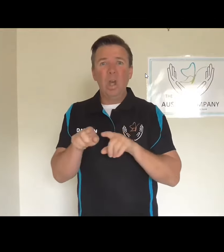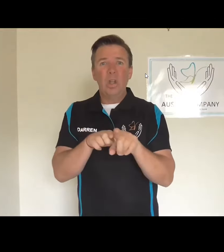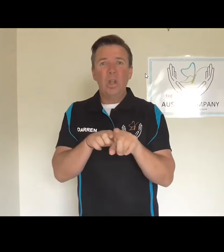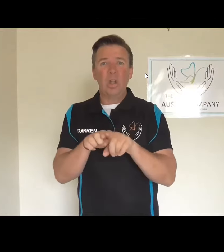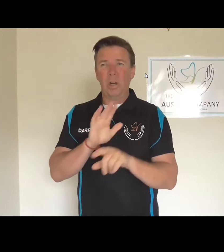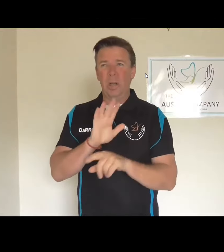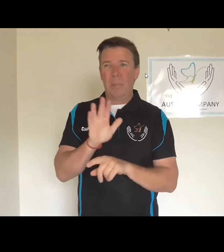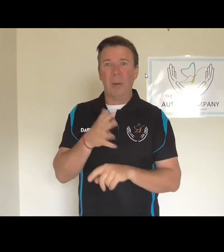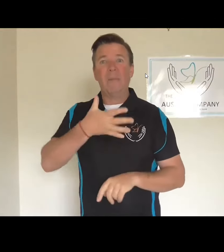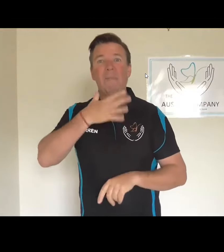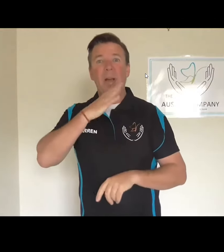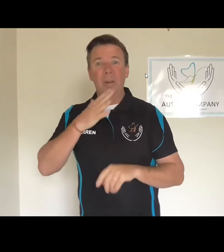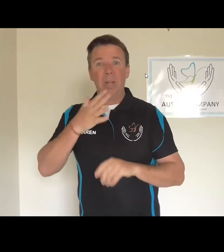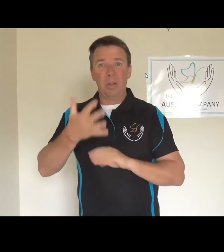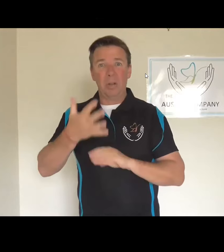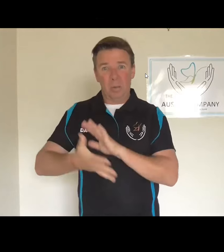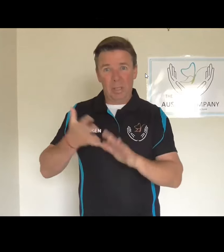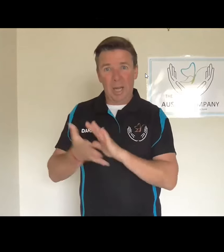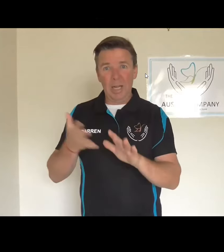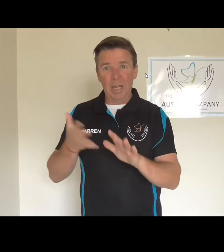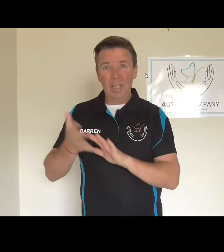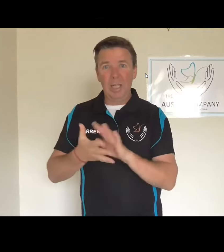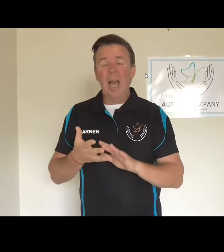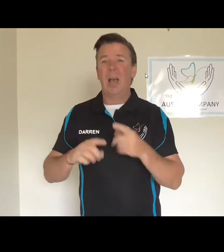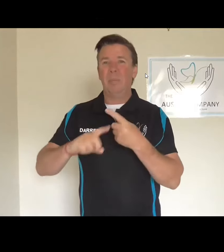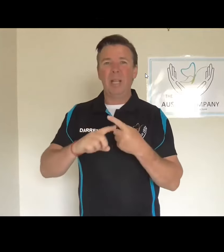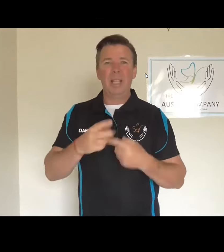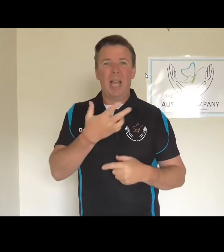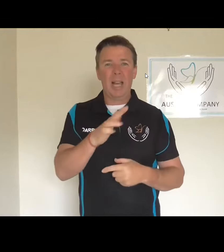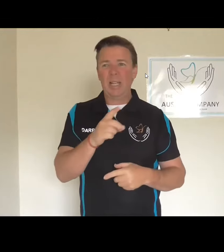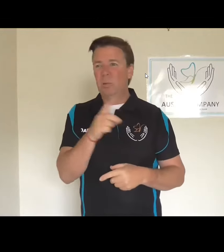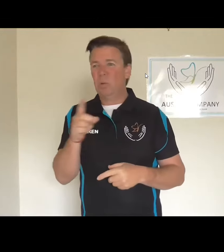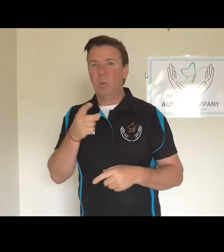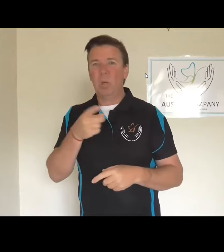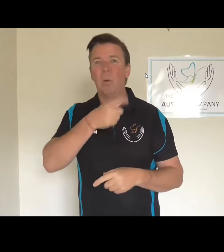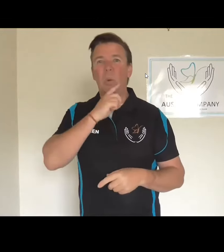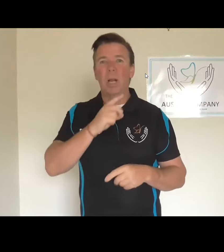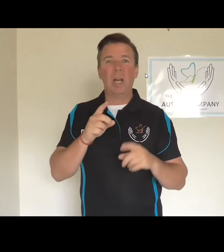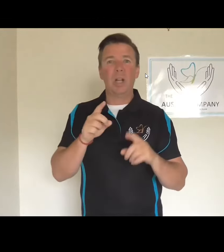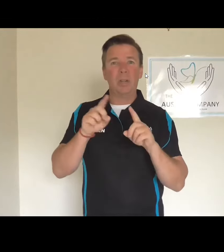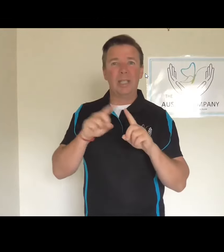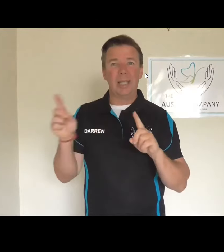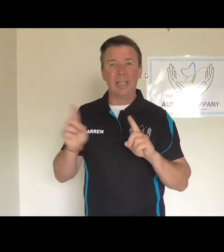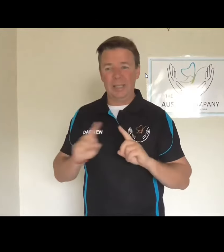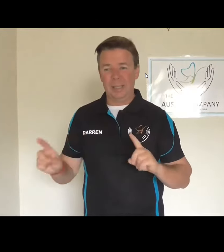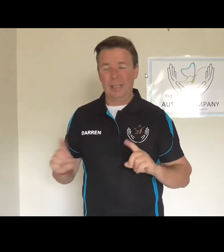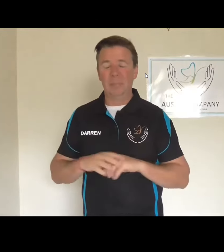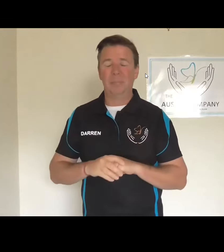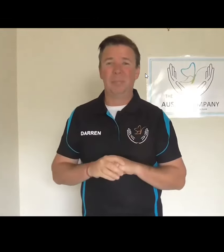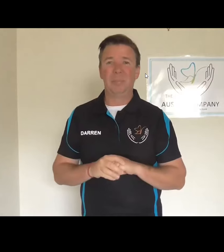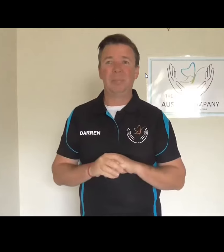videos. You learn about 500 signs and plus 80 to 100